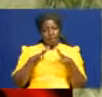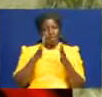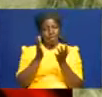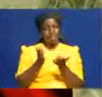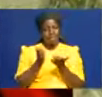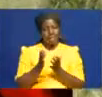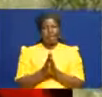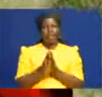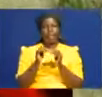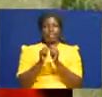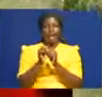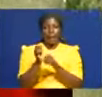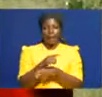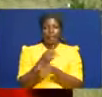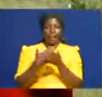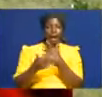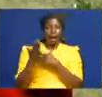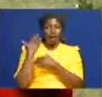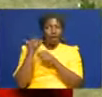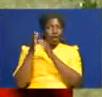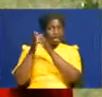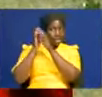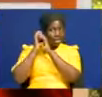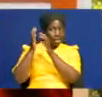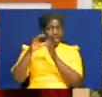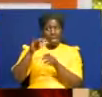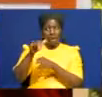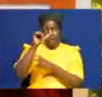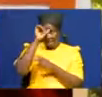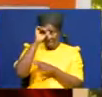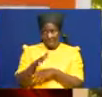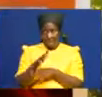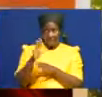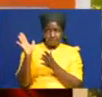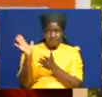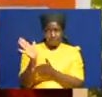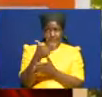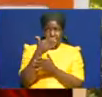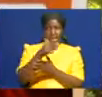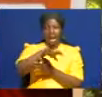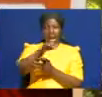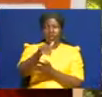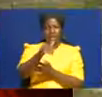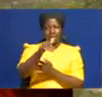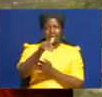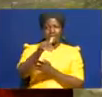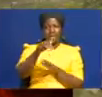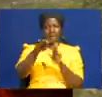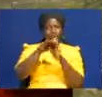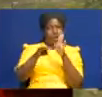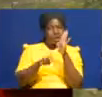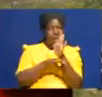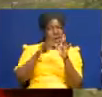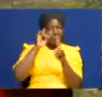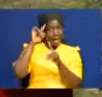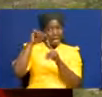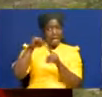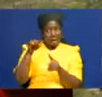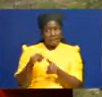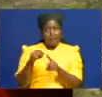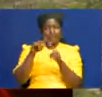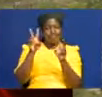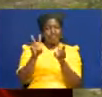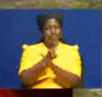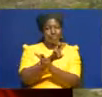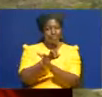10 months ago, Kilifi County Governor Gideon Mungaro flagged off the County Mashinani Program aimed at inspecting development projects